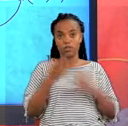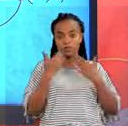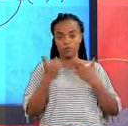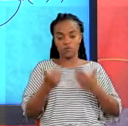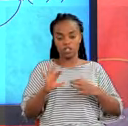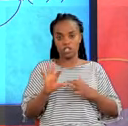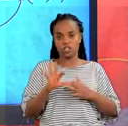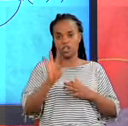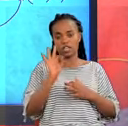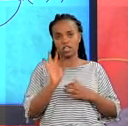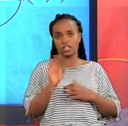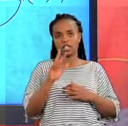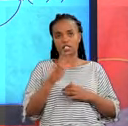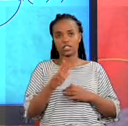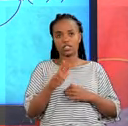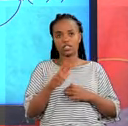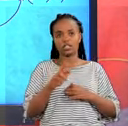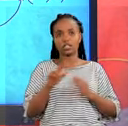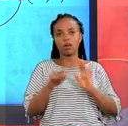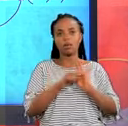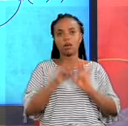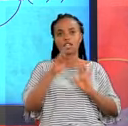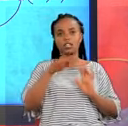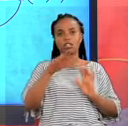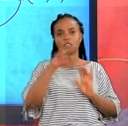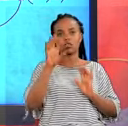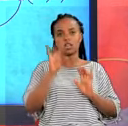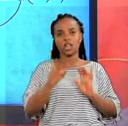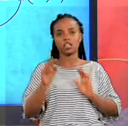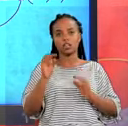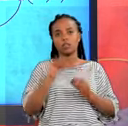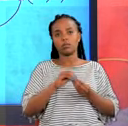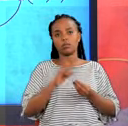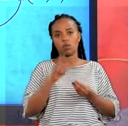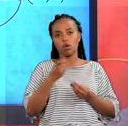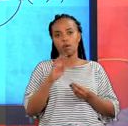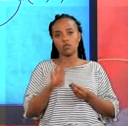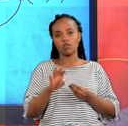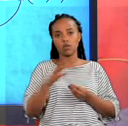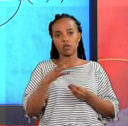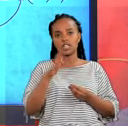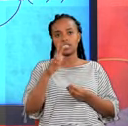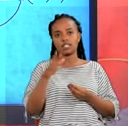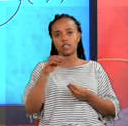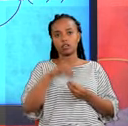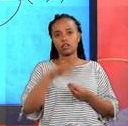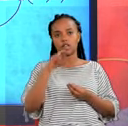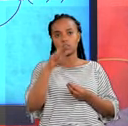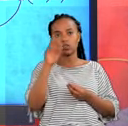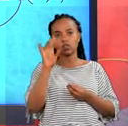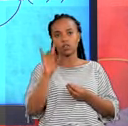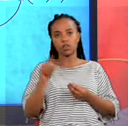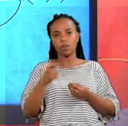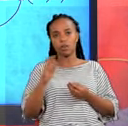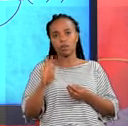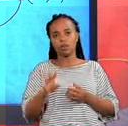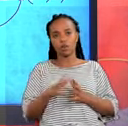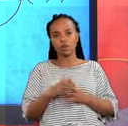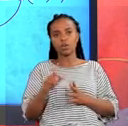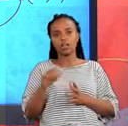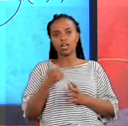foci, 3 minus square root of 8,4 and 3 plus square root of 8,4. What